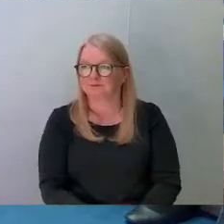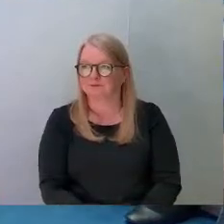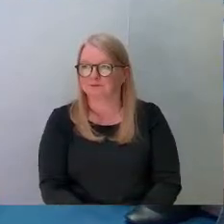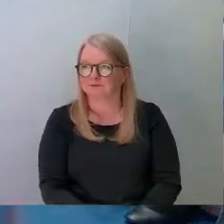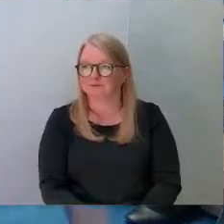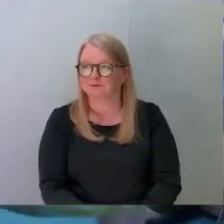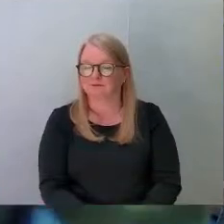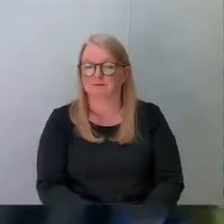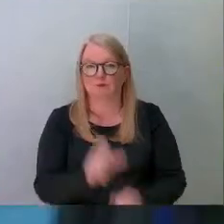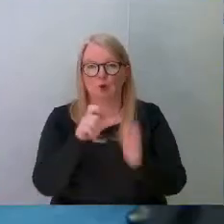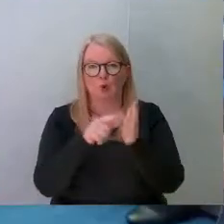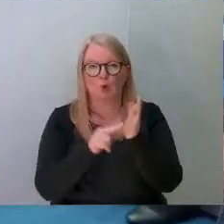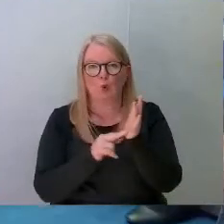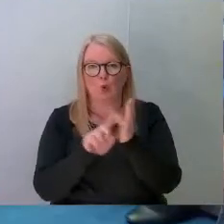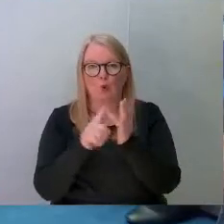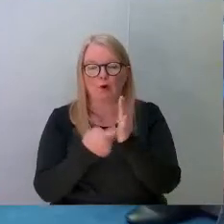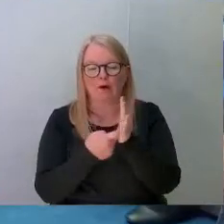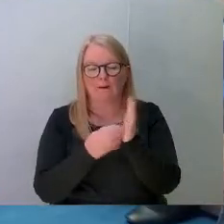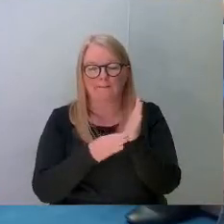Connor Mitchell.